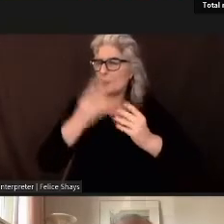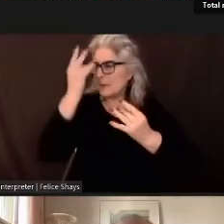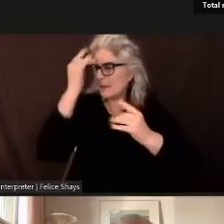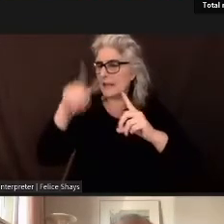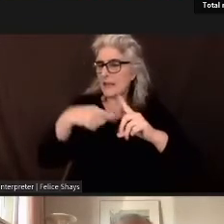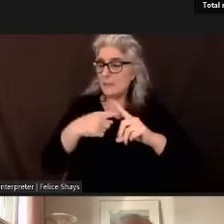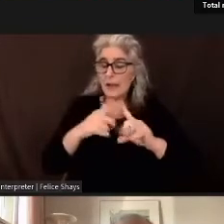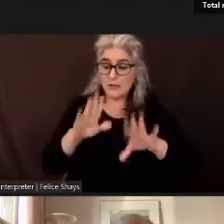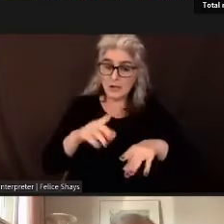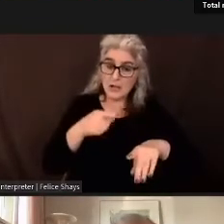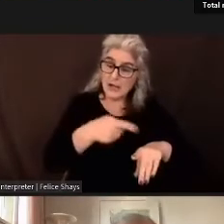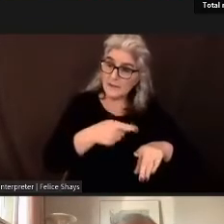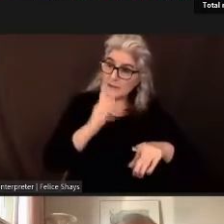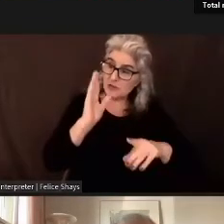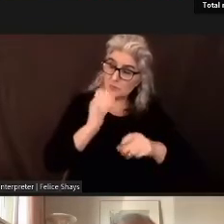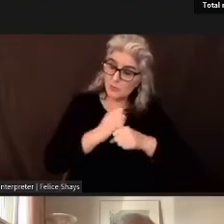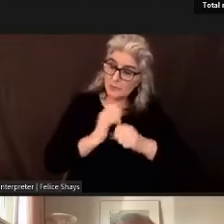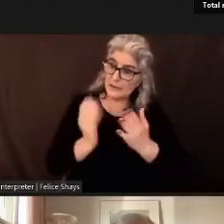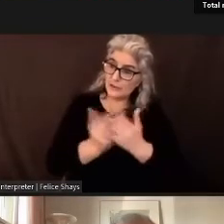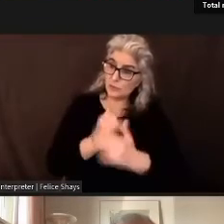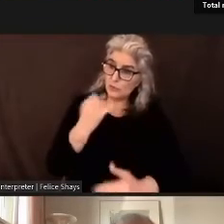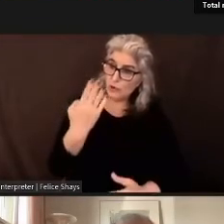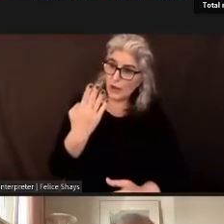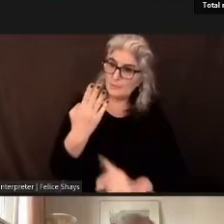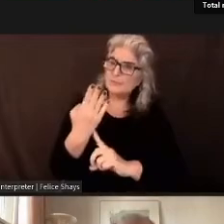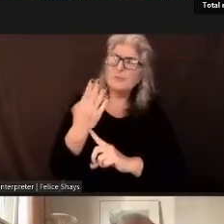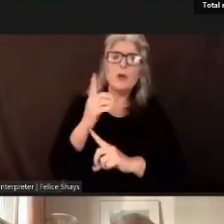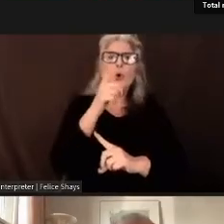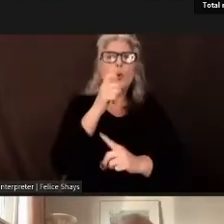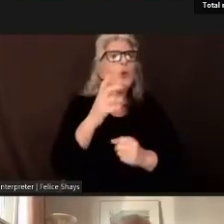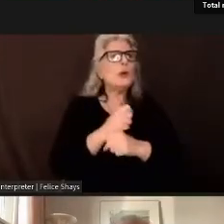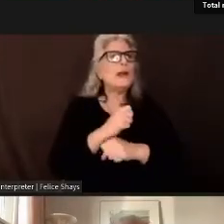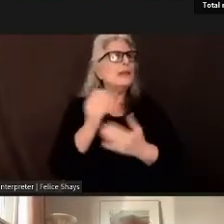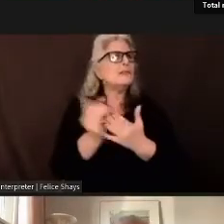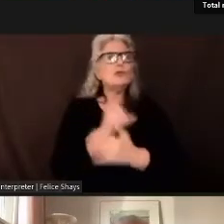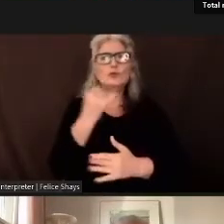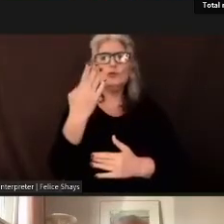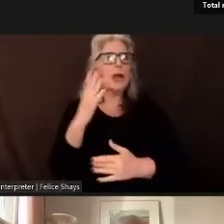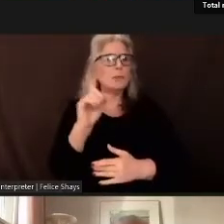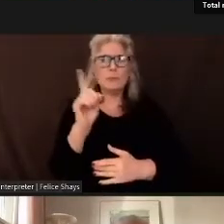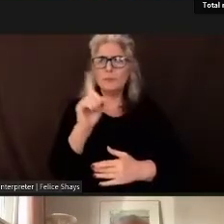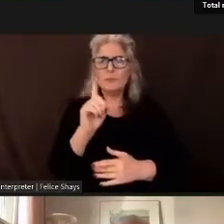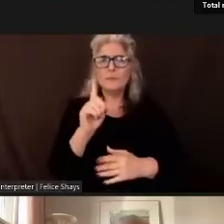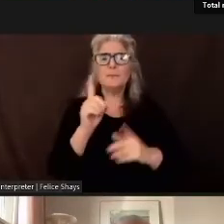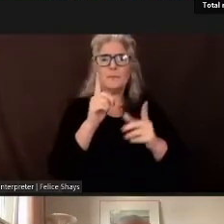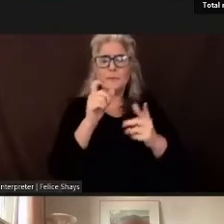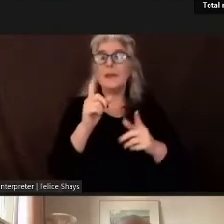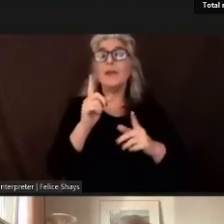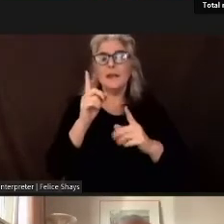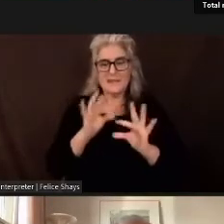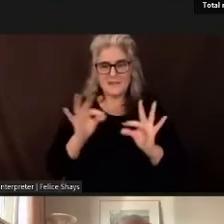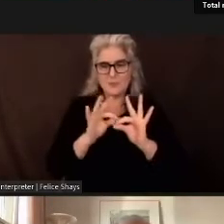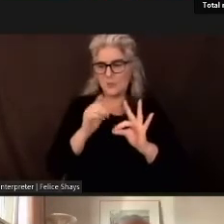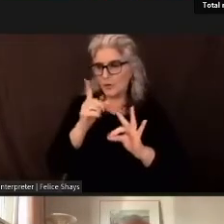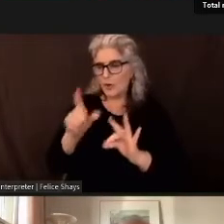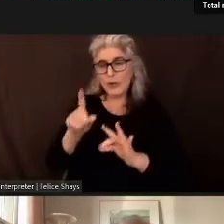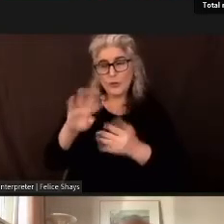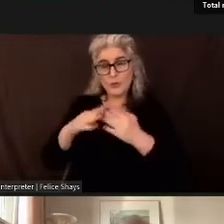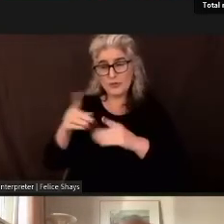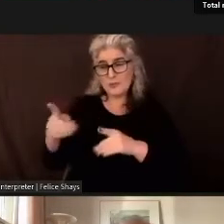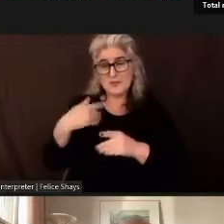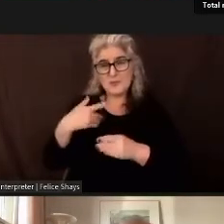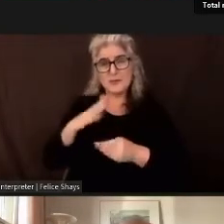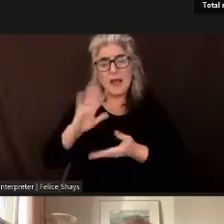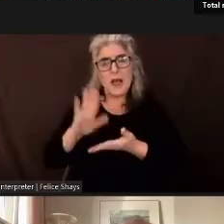jobs, how do we make sure that those jobs are finally going to these same low-income communities that have continuously